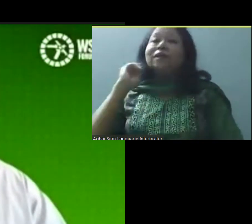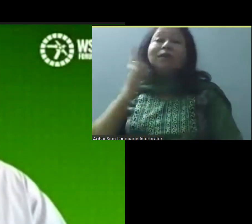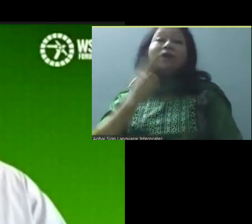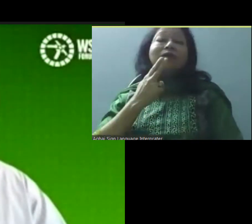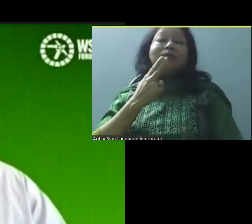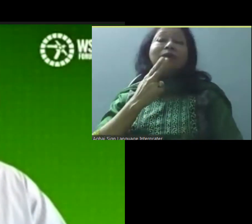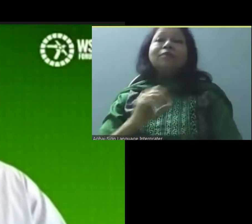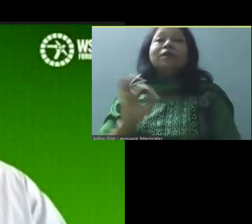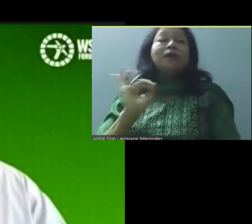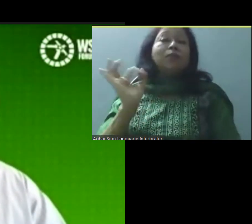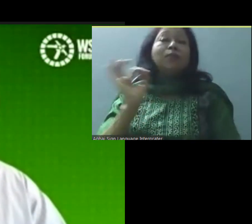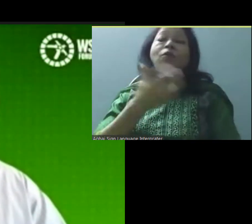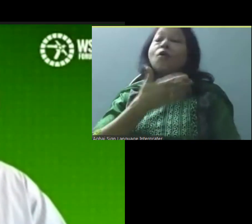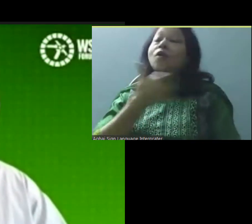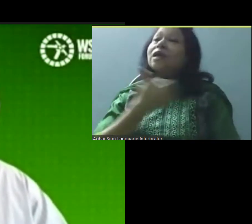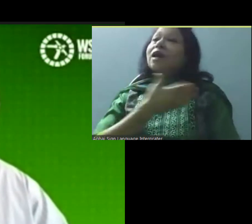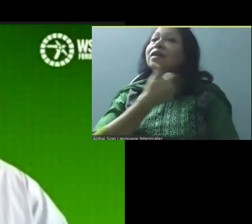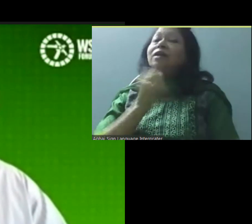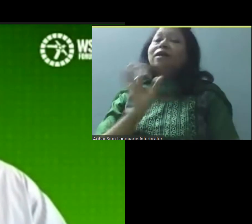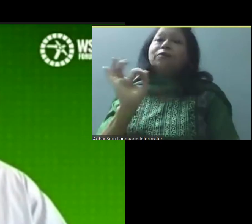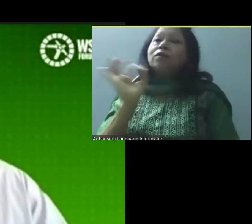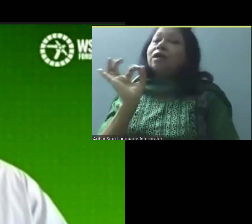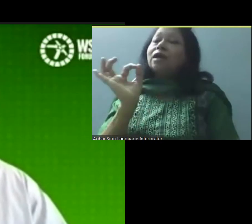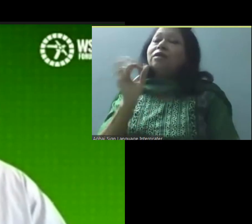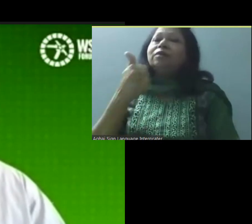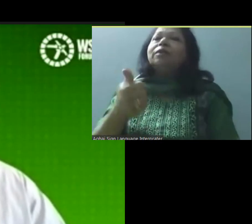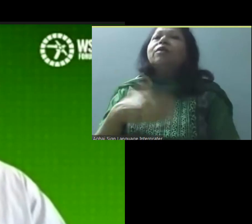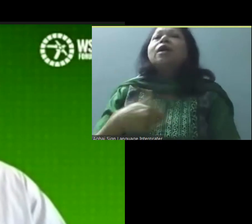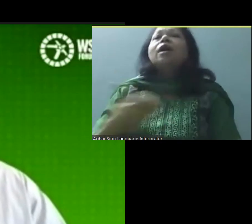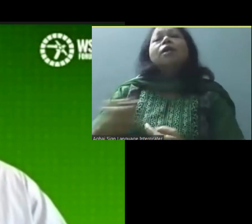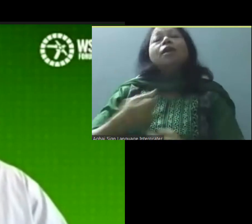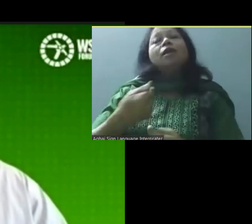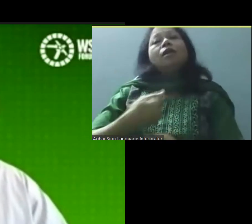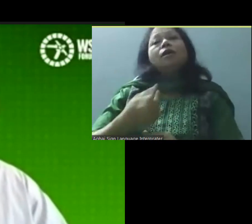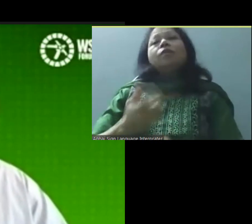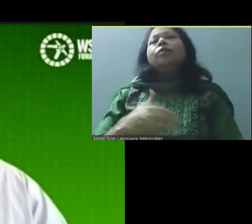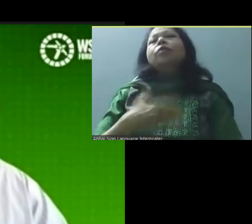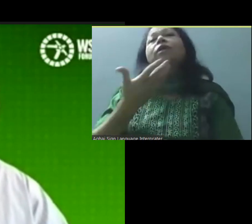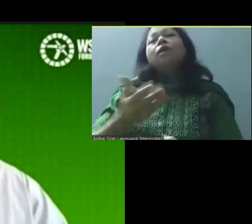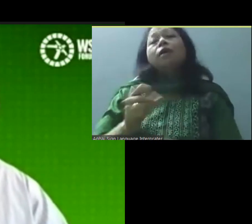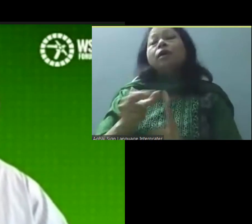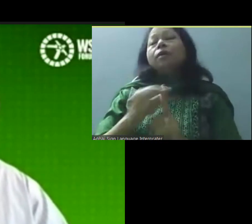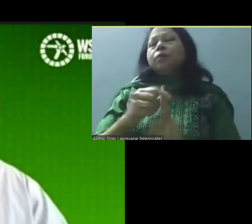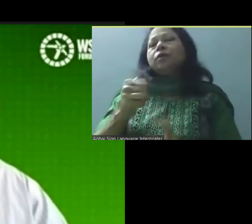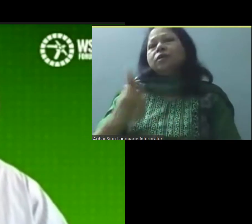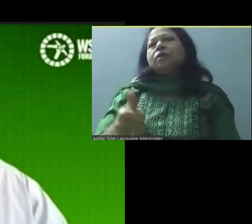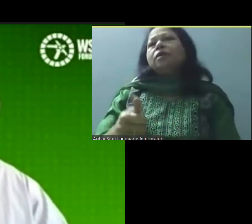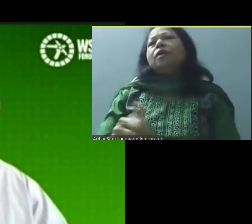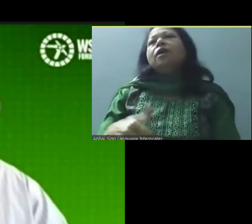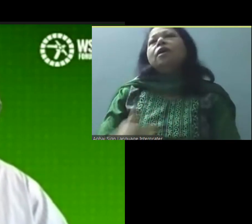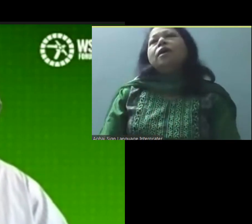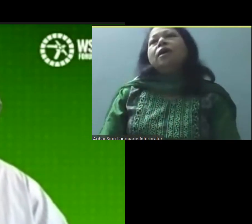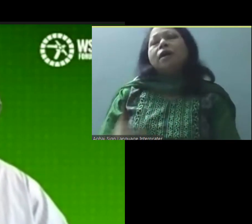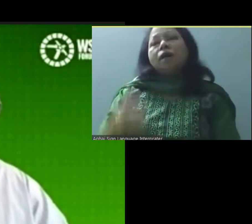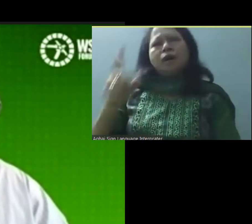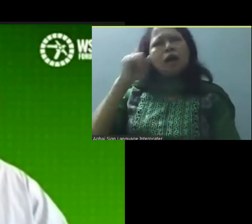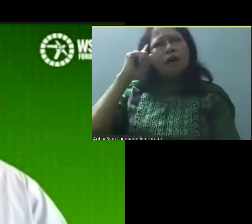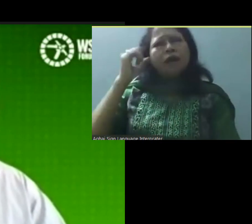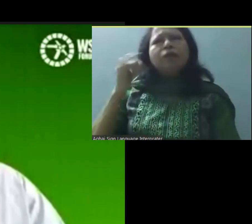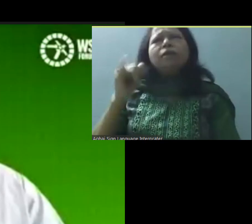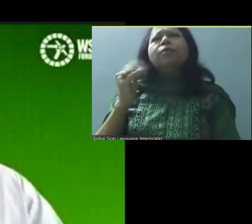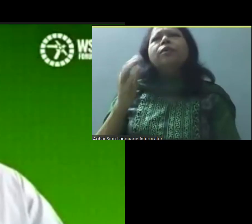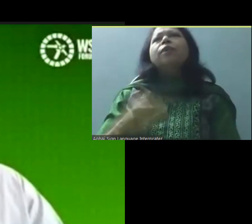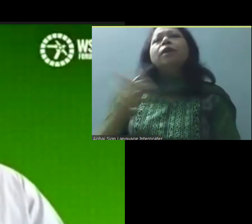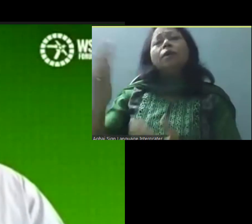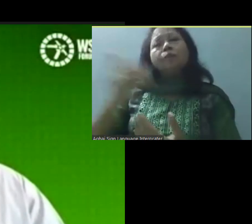it would be interesting to hear from them and learn from them more importantly. So I think before